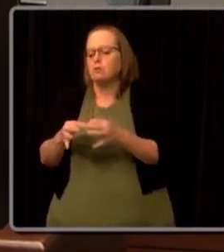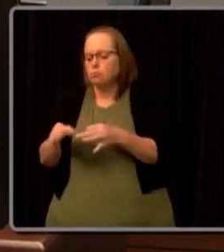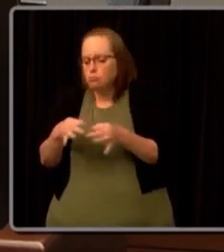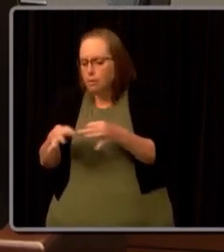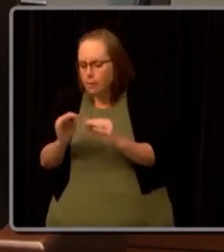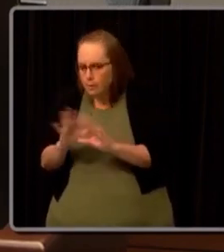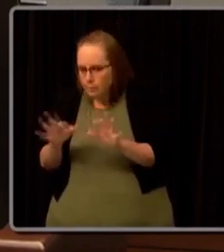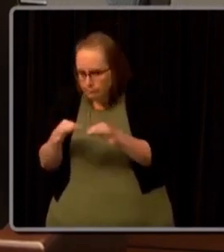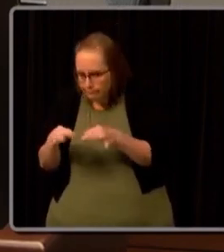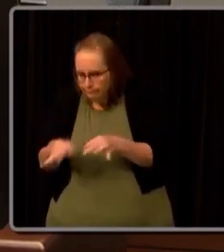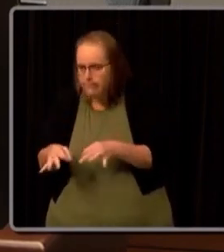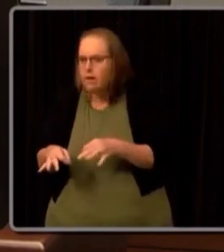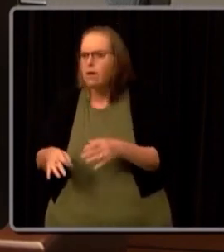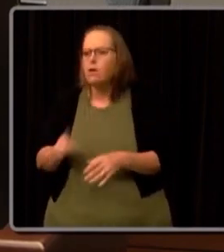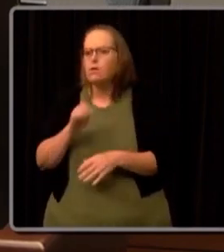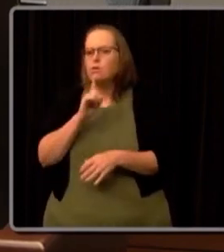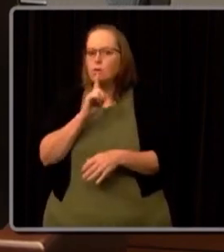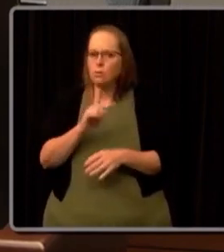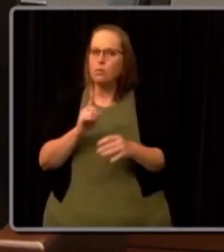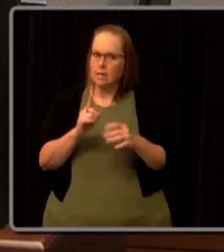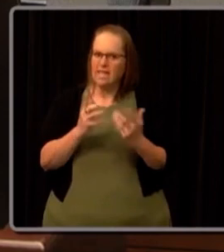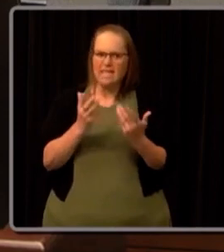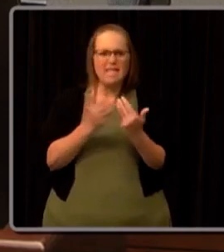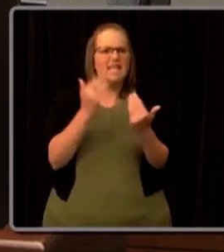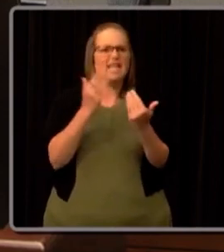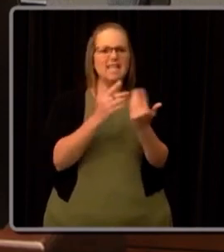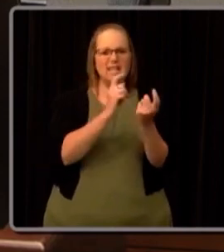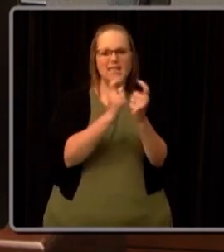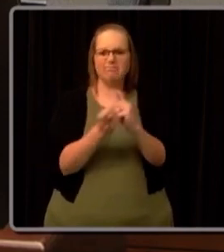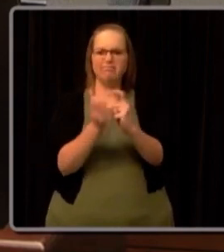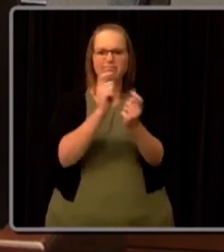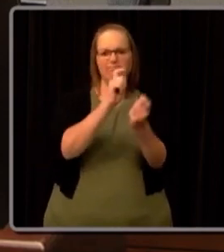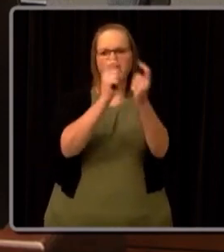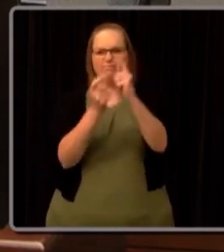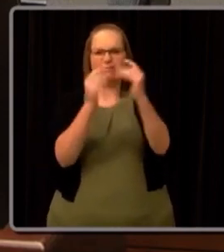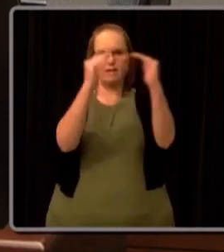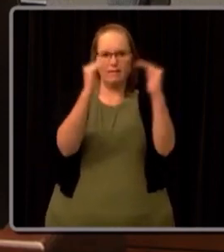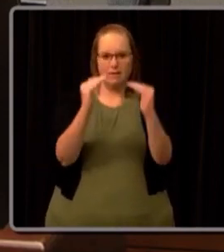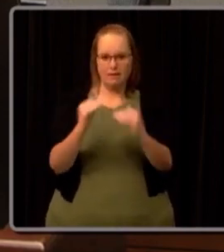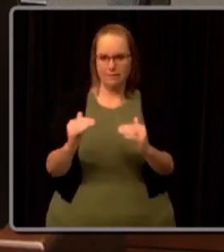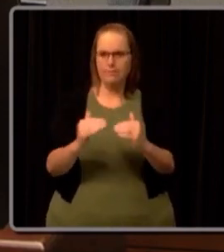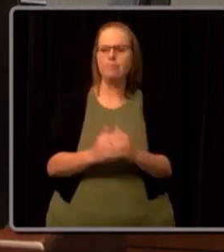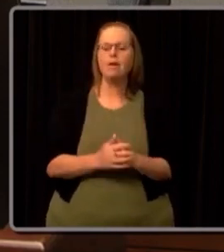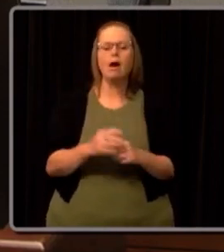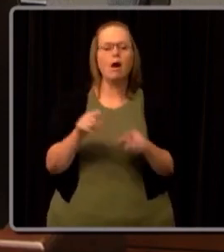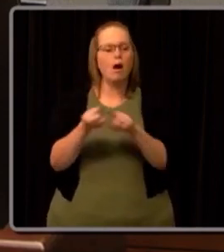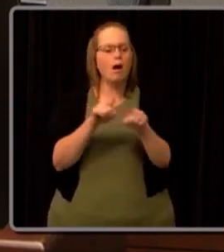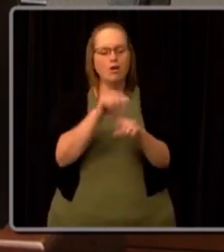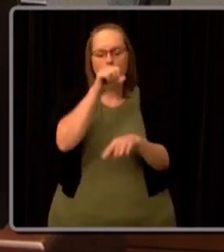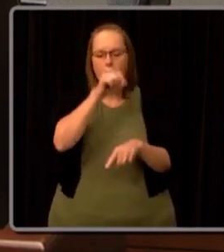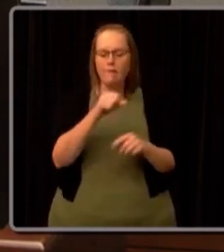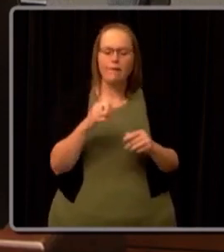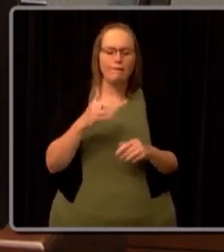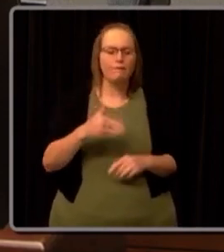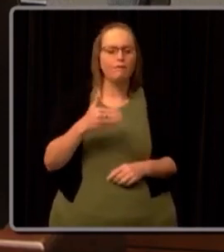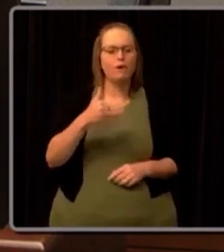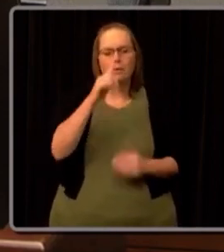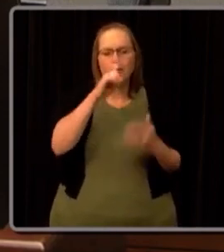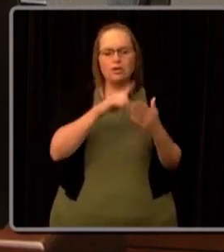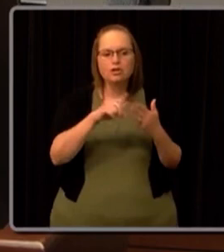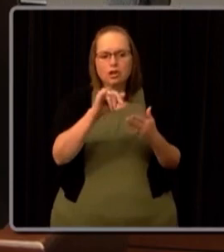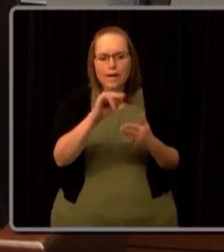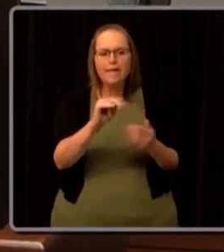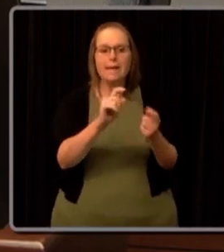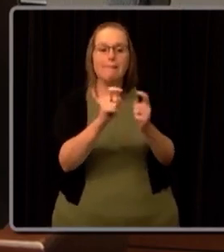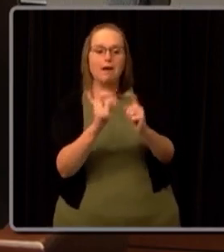really goes from level to level. I also love the frequent check-ins and progress monitoring that we do in many different